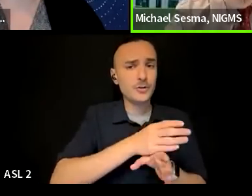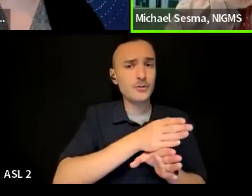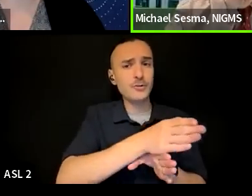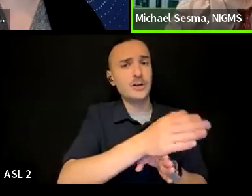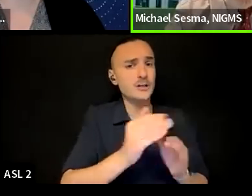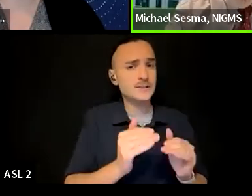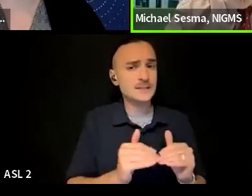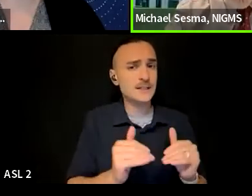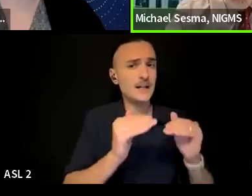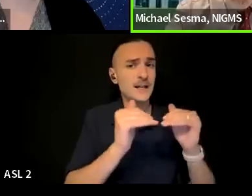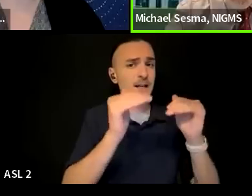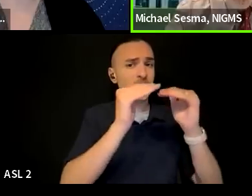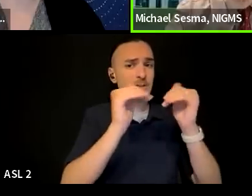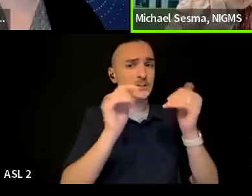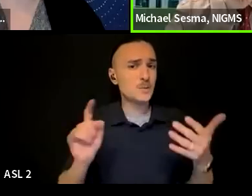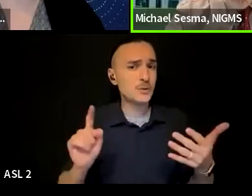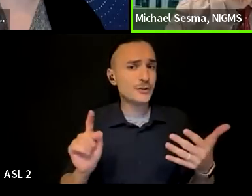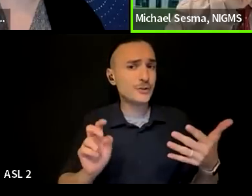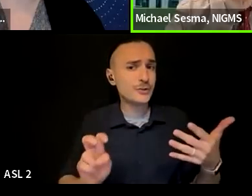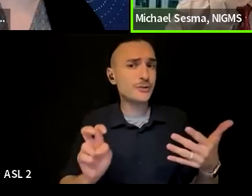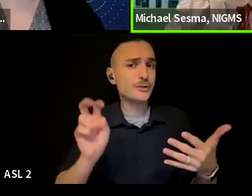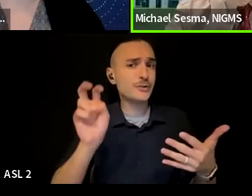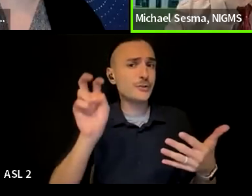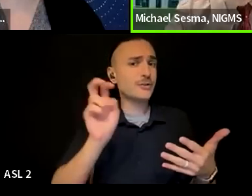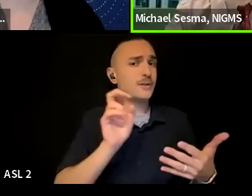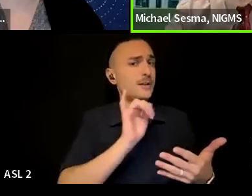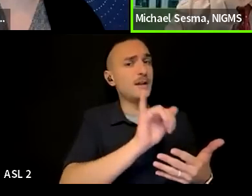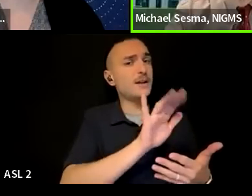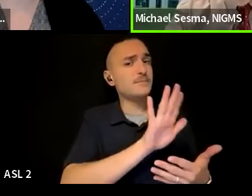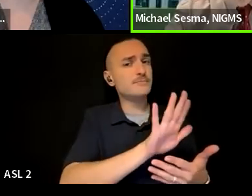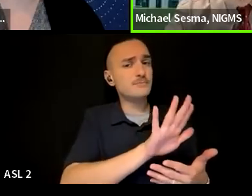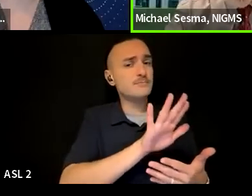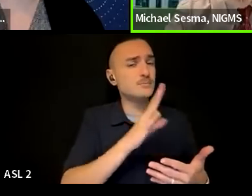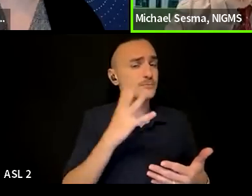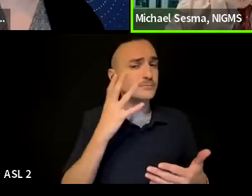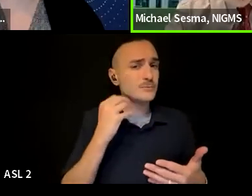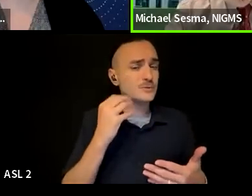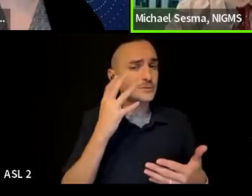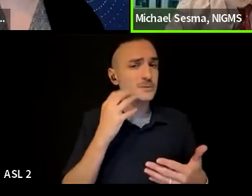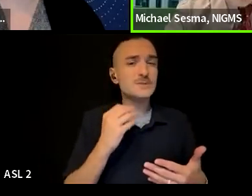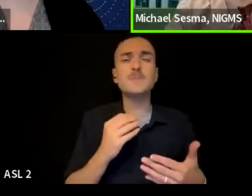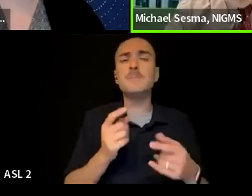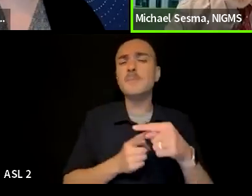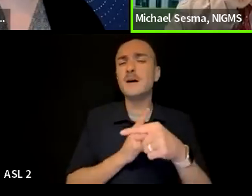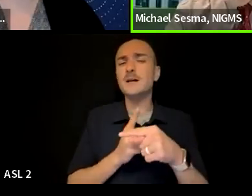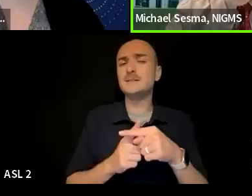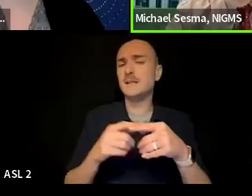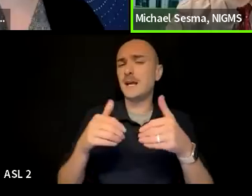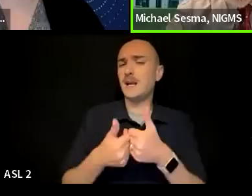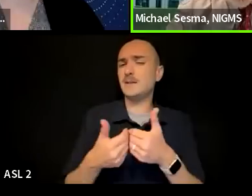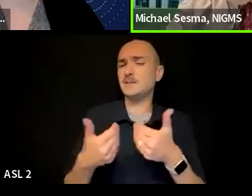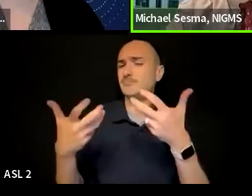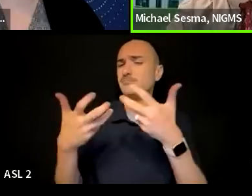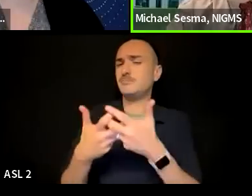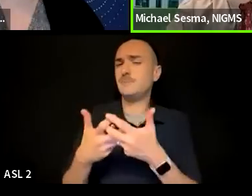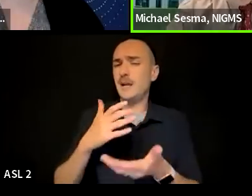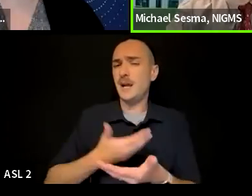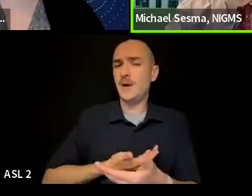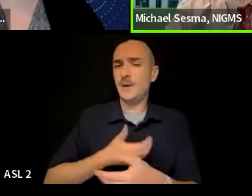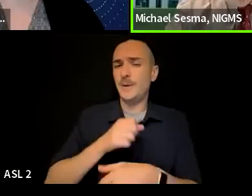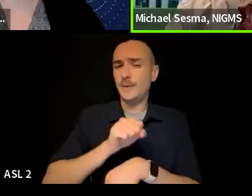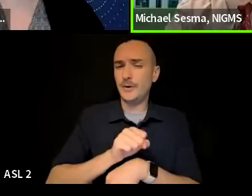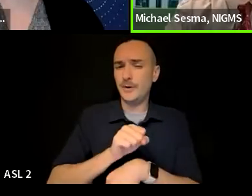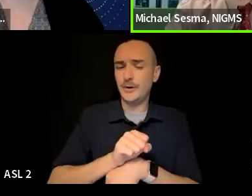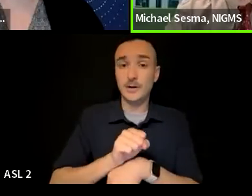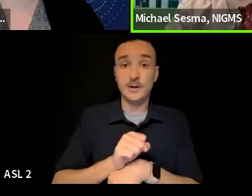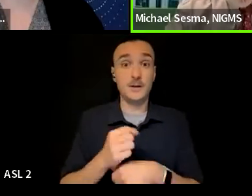and what that project addresses. How does it fit within our portfolio? Is this going to be one of 50 grants in the portfolio,